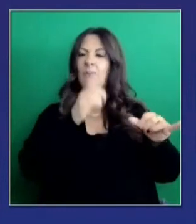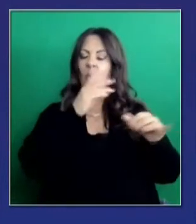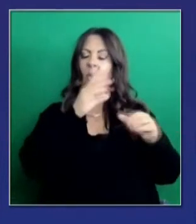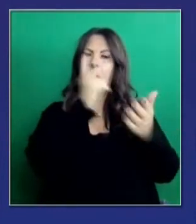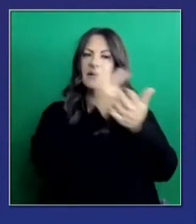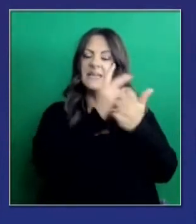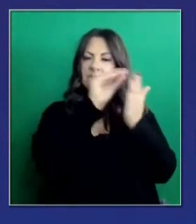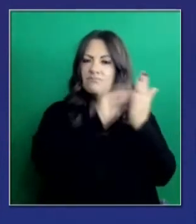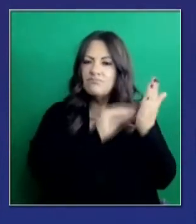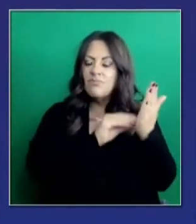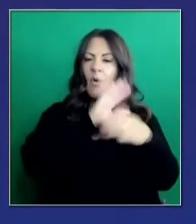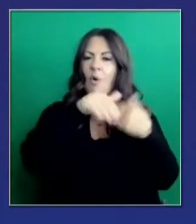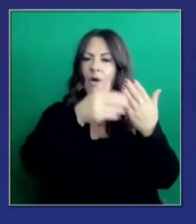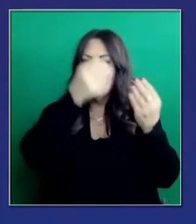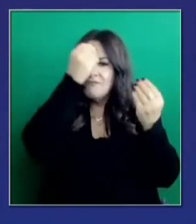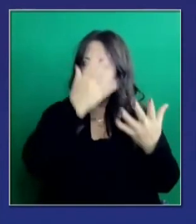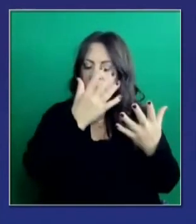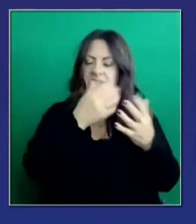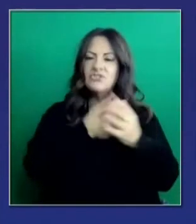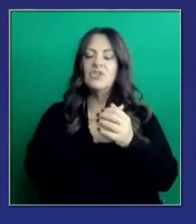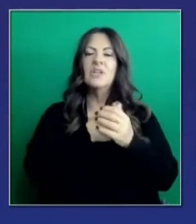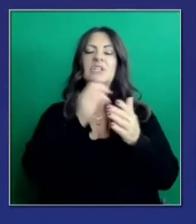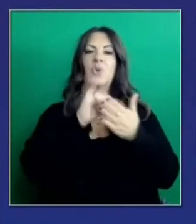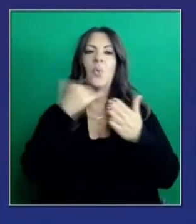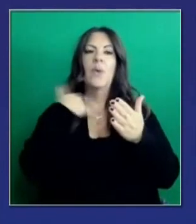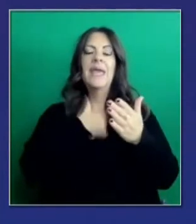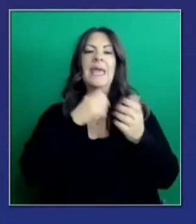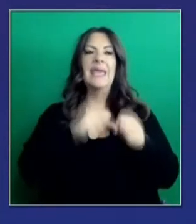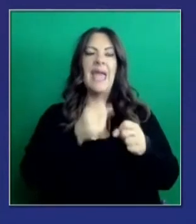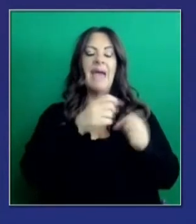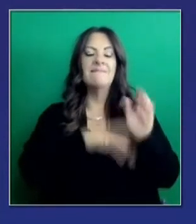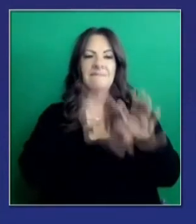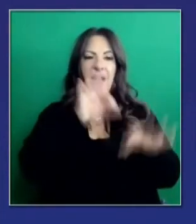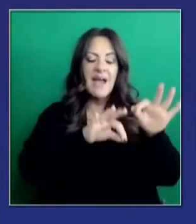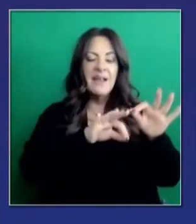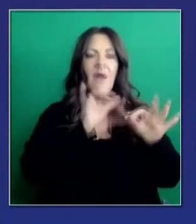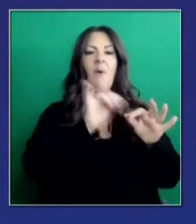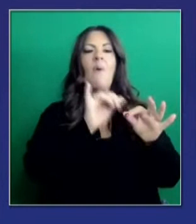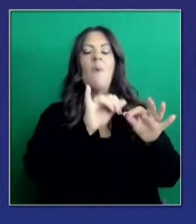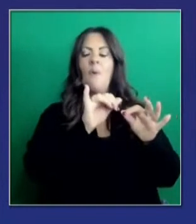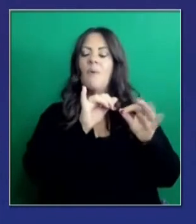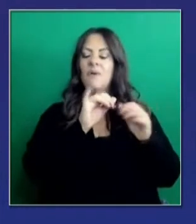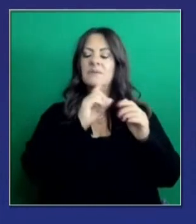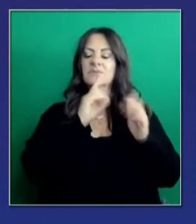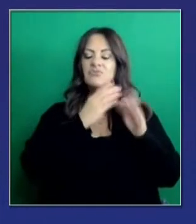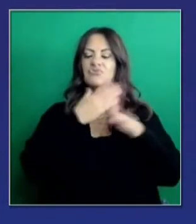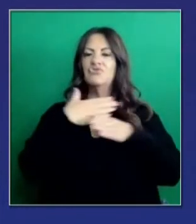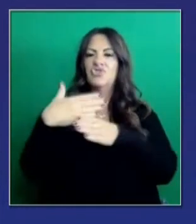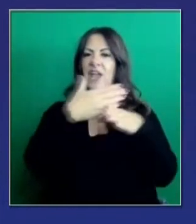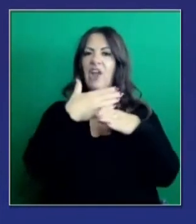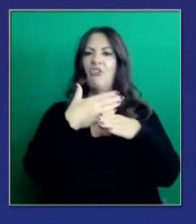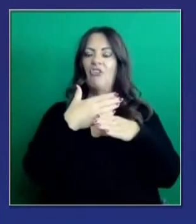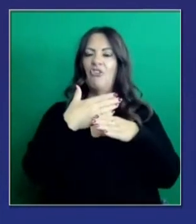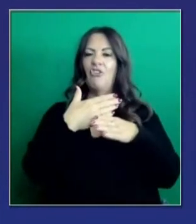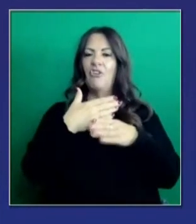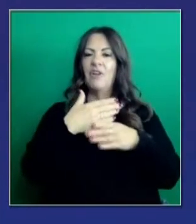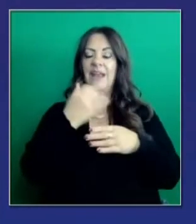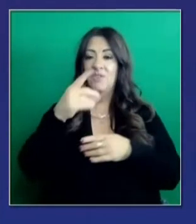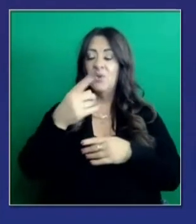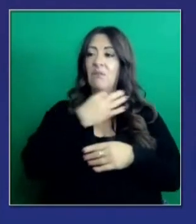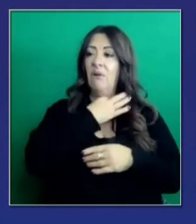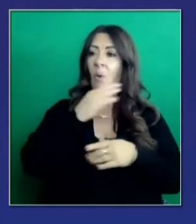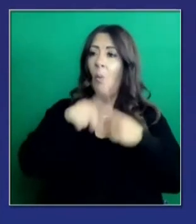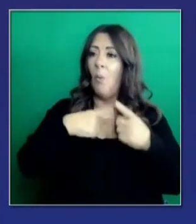federal government. So back end, front end, what you care about, when's my time, when do I get a schedule, when do I